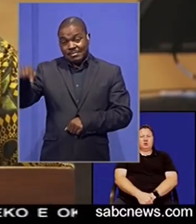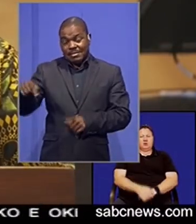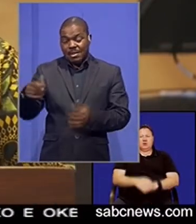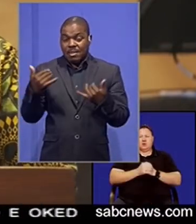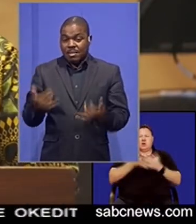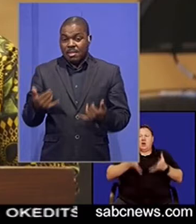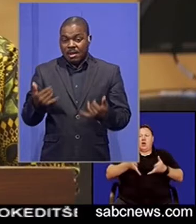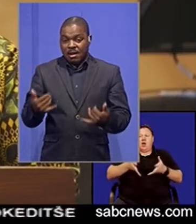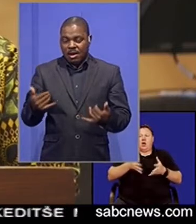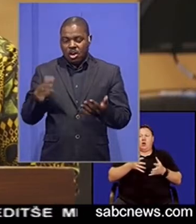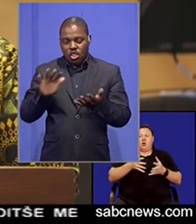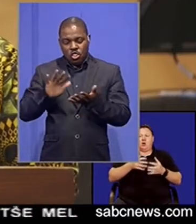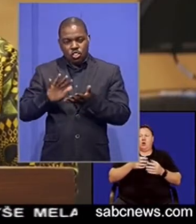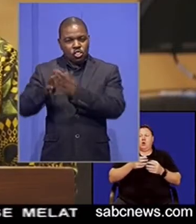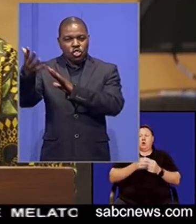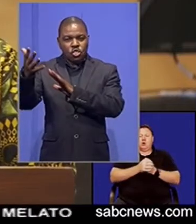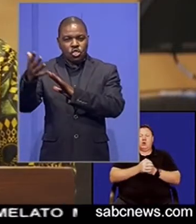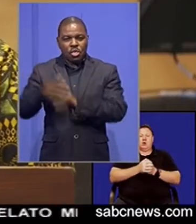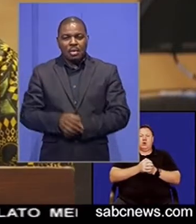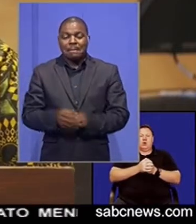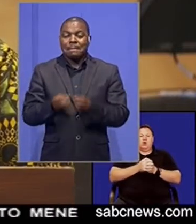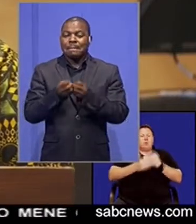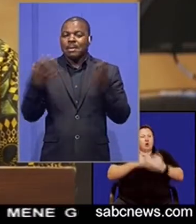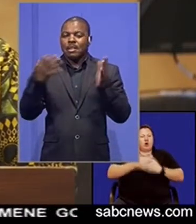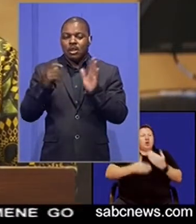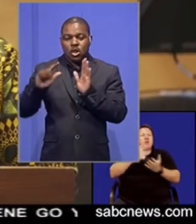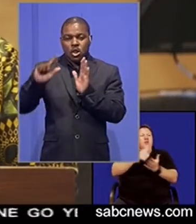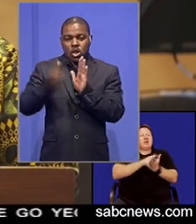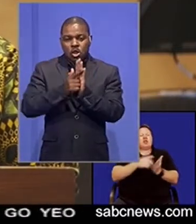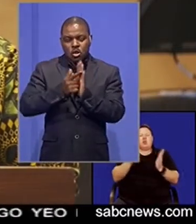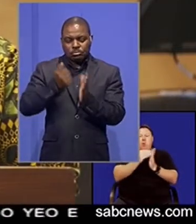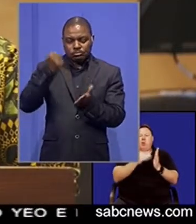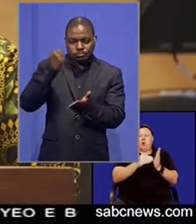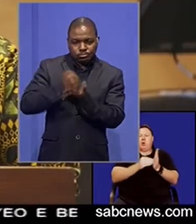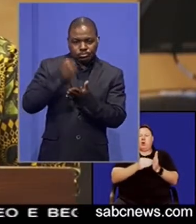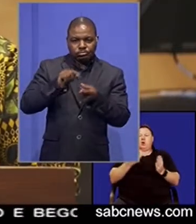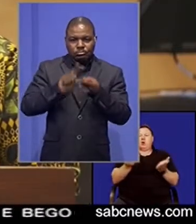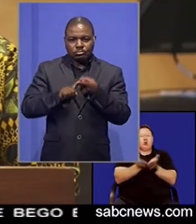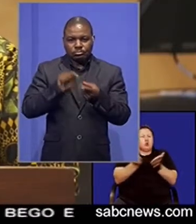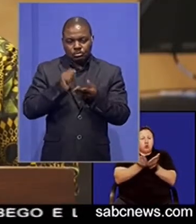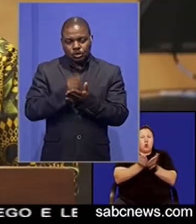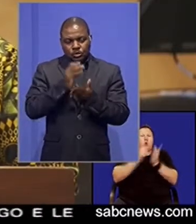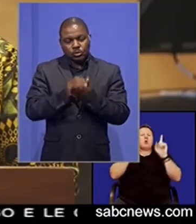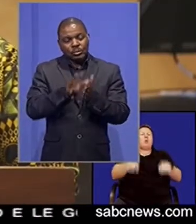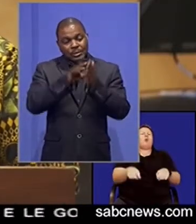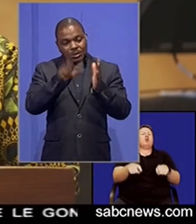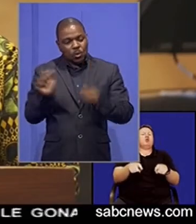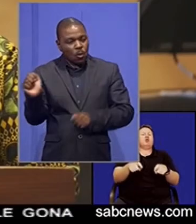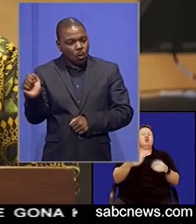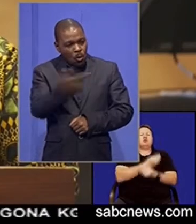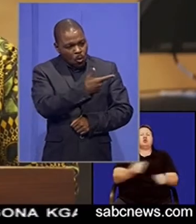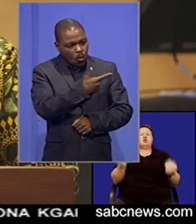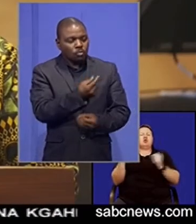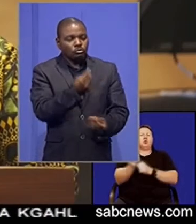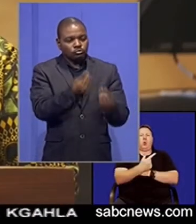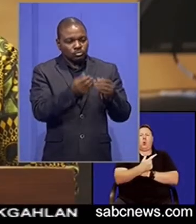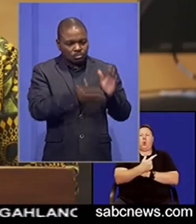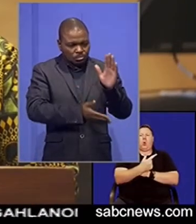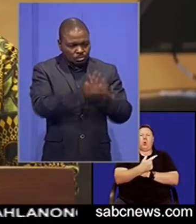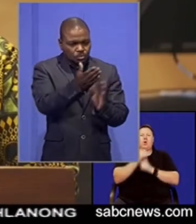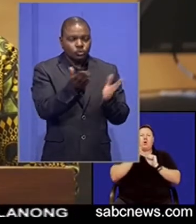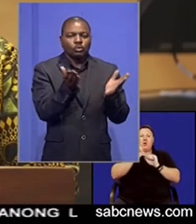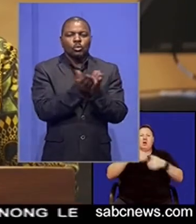that we passed progressive and numerous legislation to ensure that schooling is compulsory for all children as their